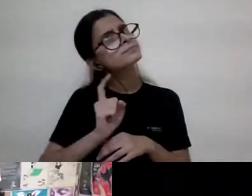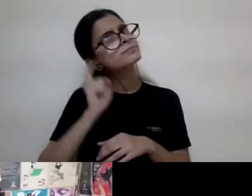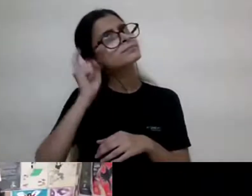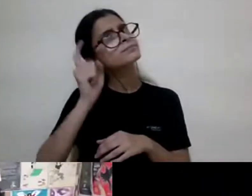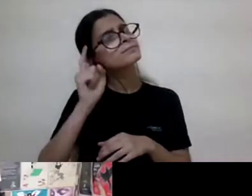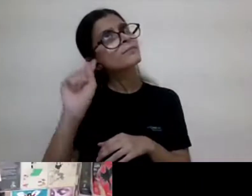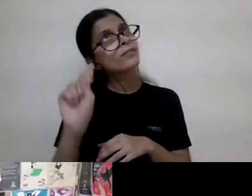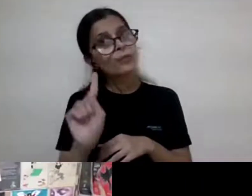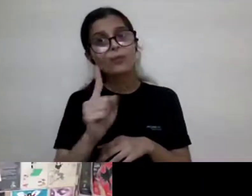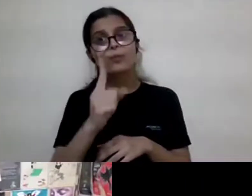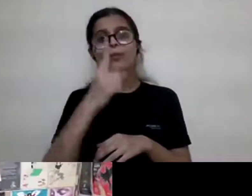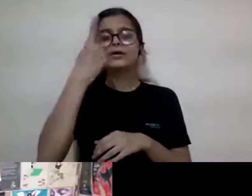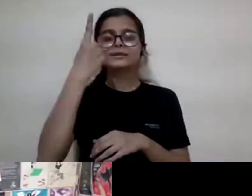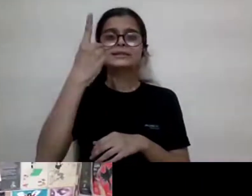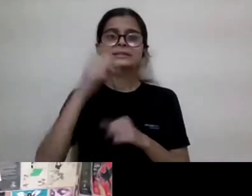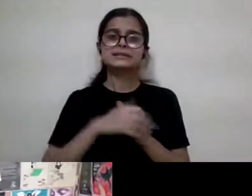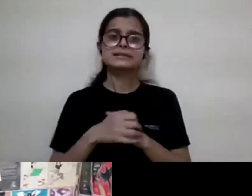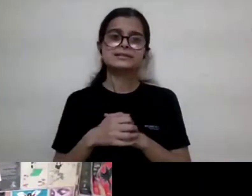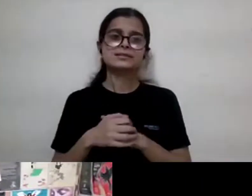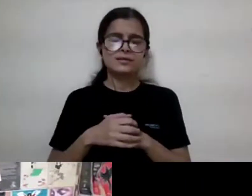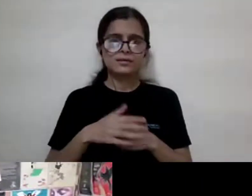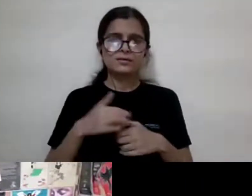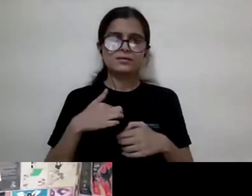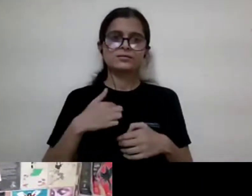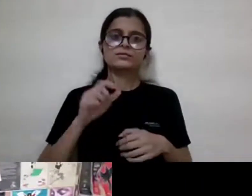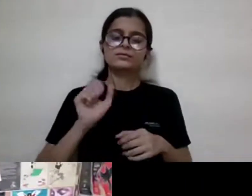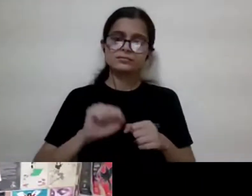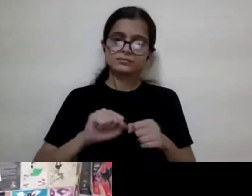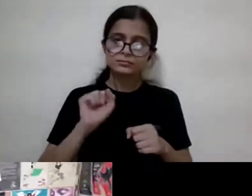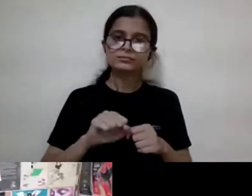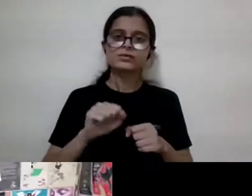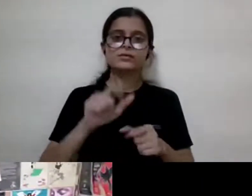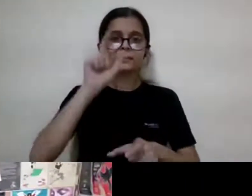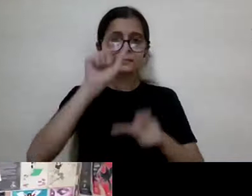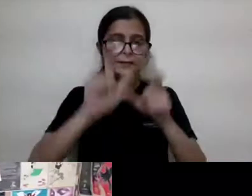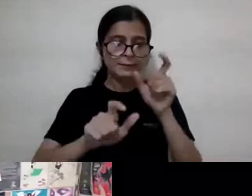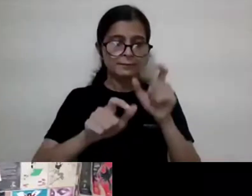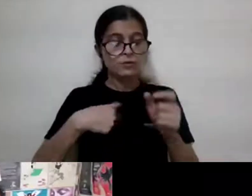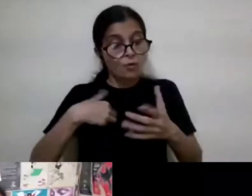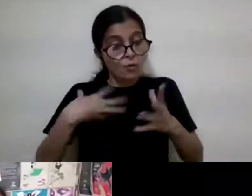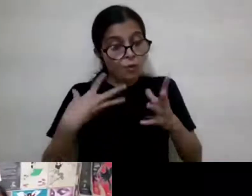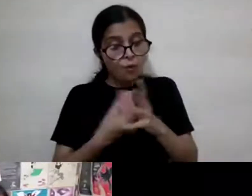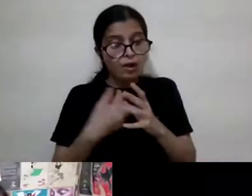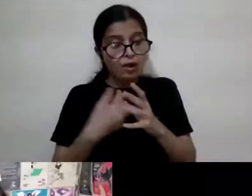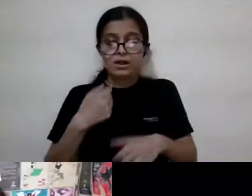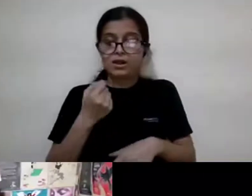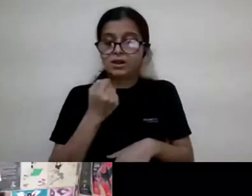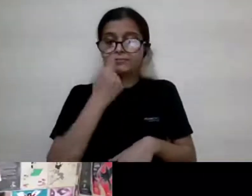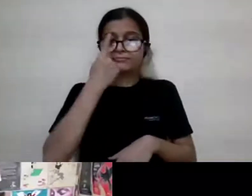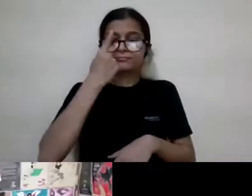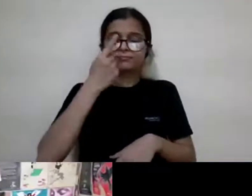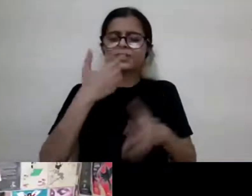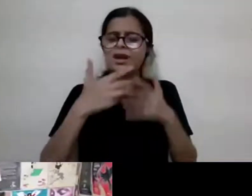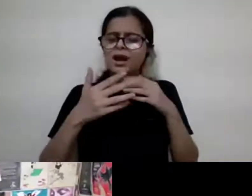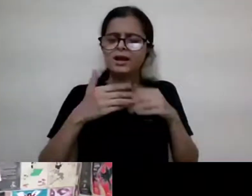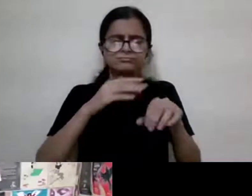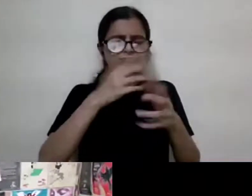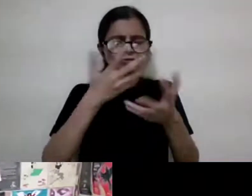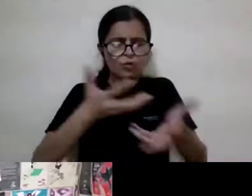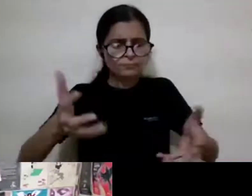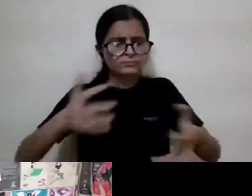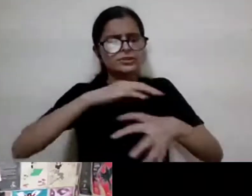we as sighted people, we have to understand that a tangible tactile